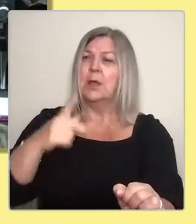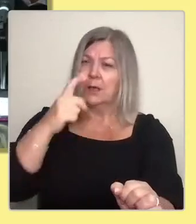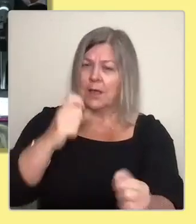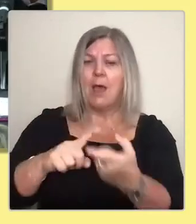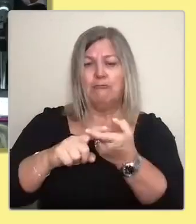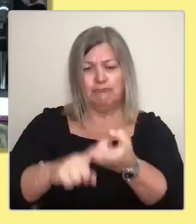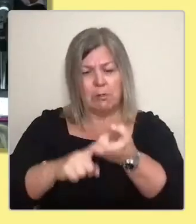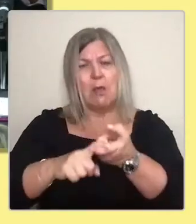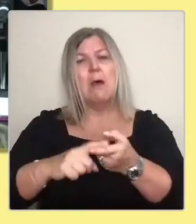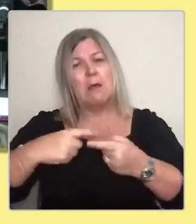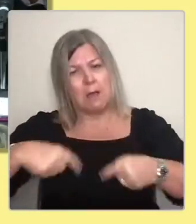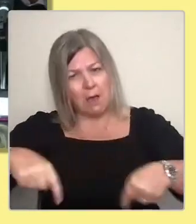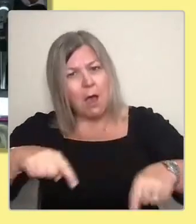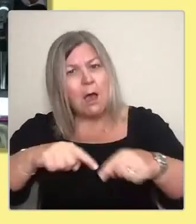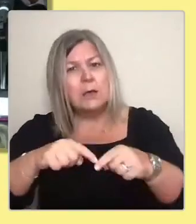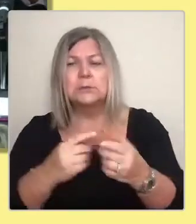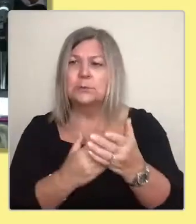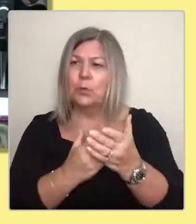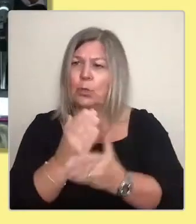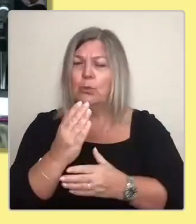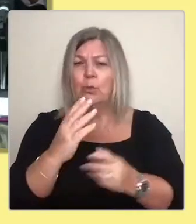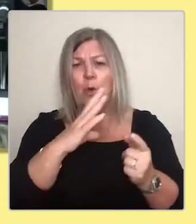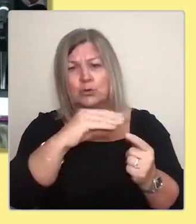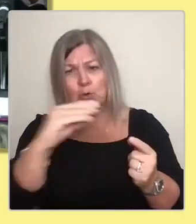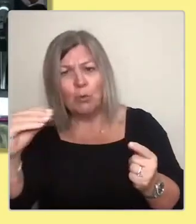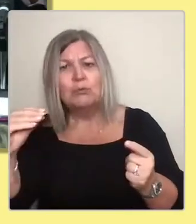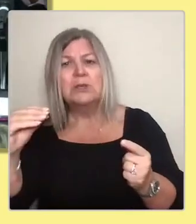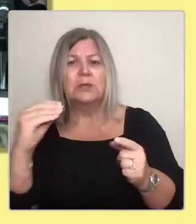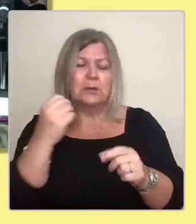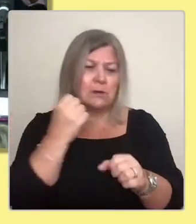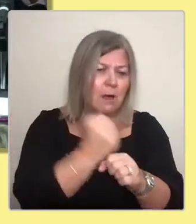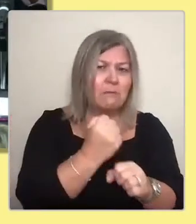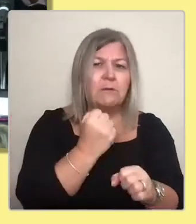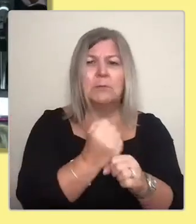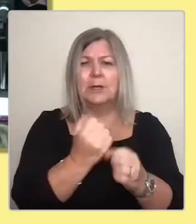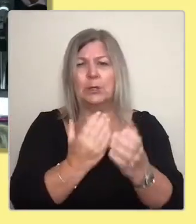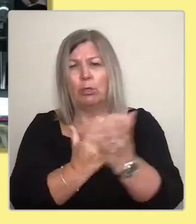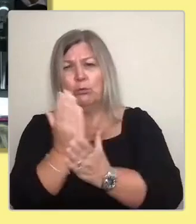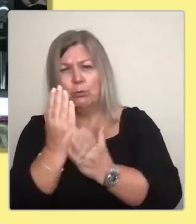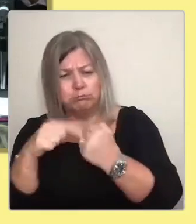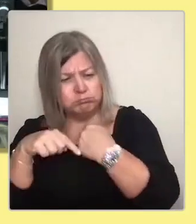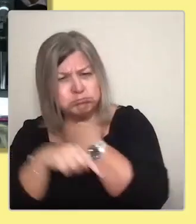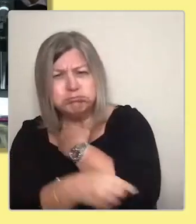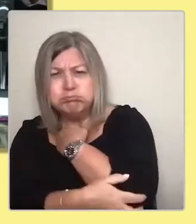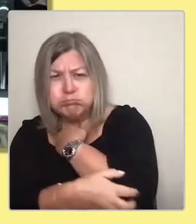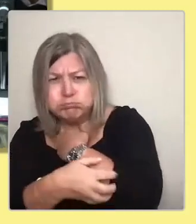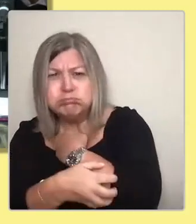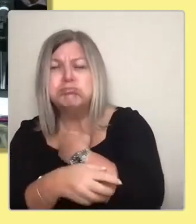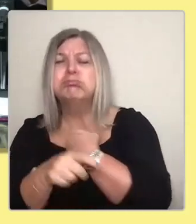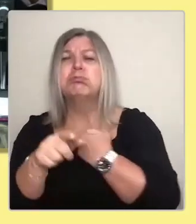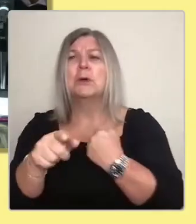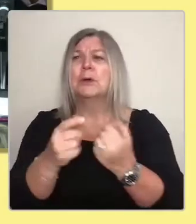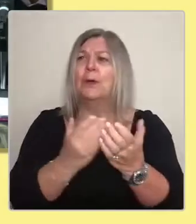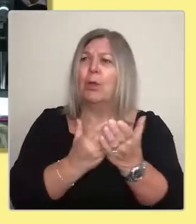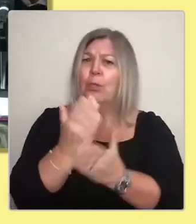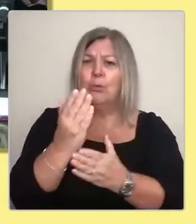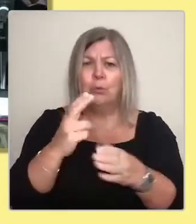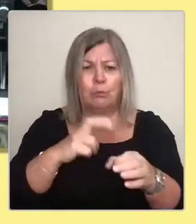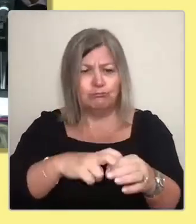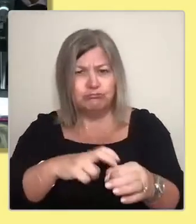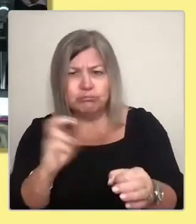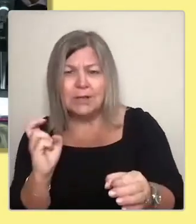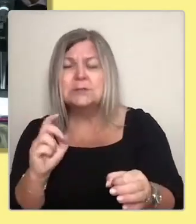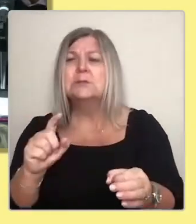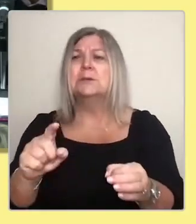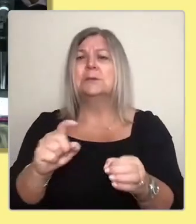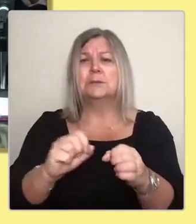through Tory governments, through austerity, through the rise on poverty, through Brexit, through COVID, through the cost of